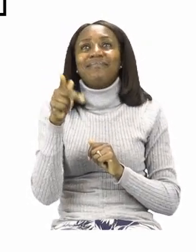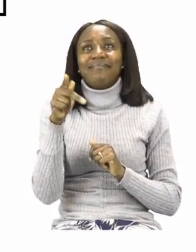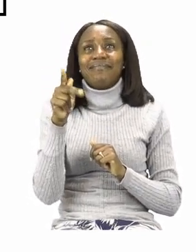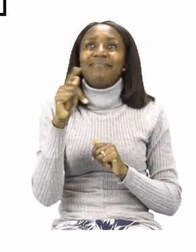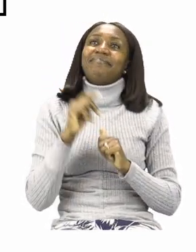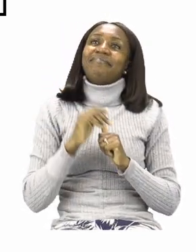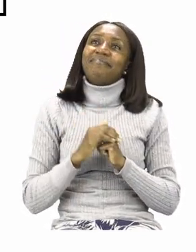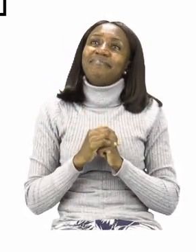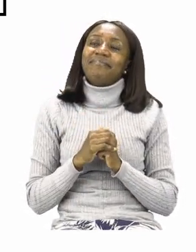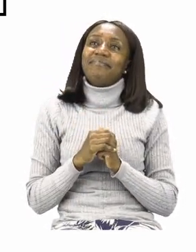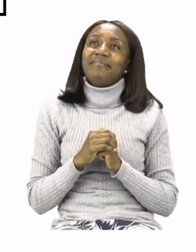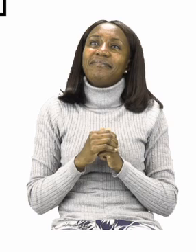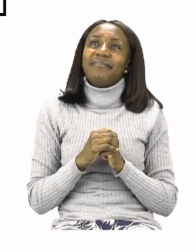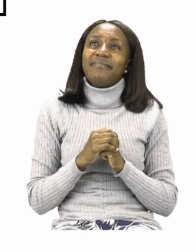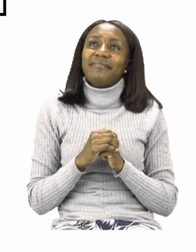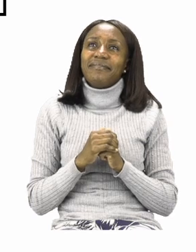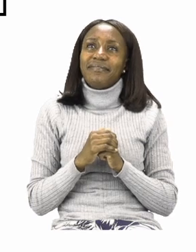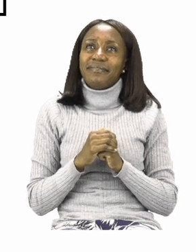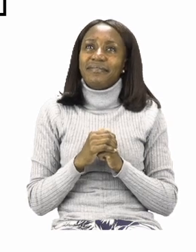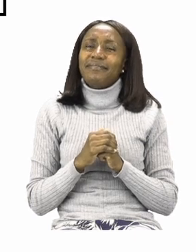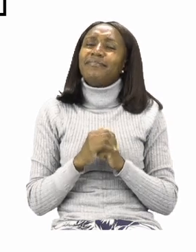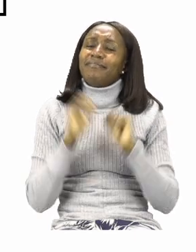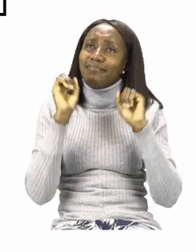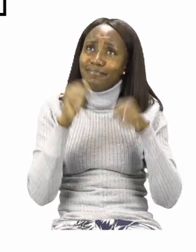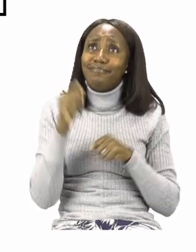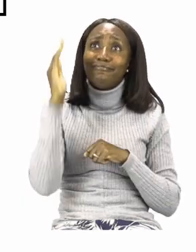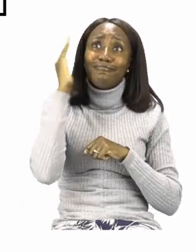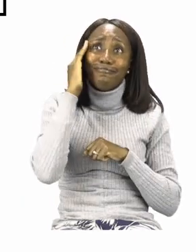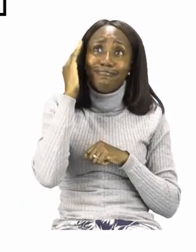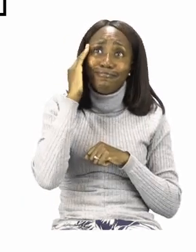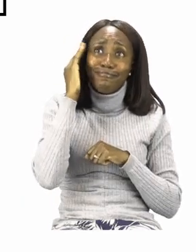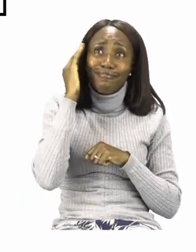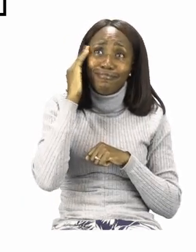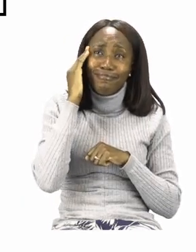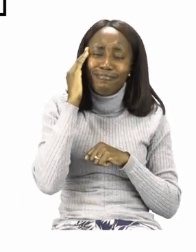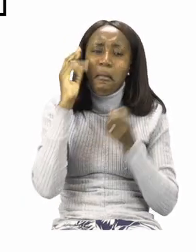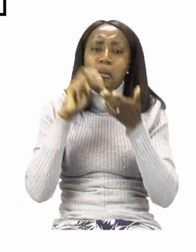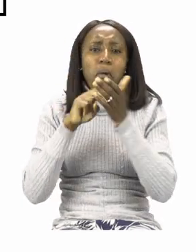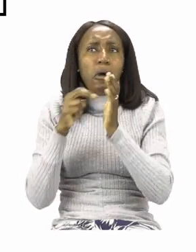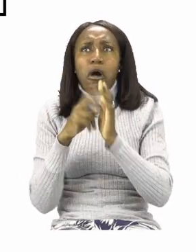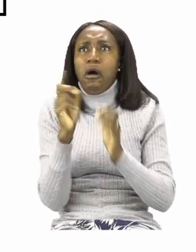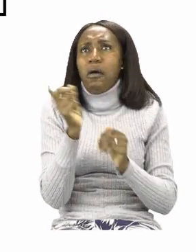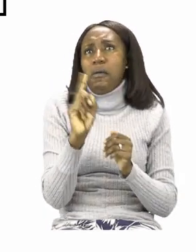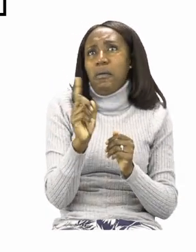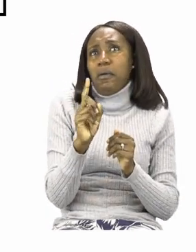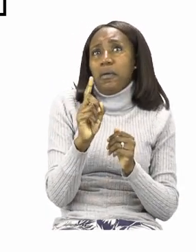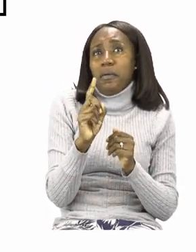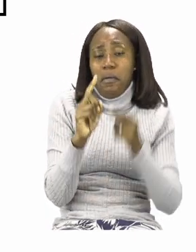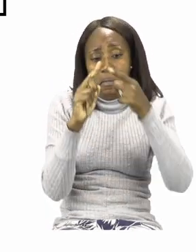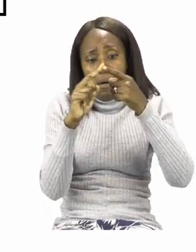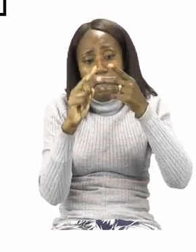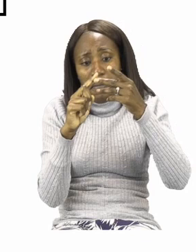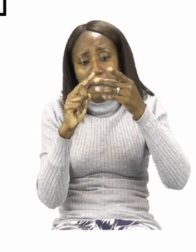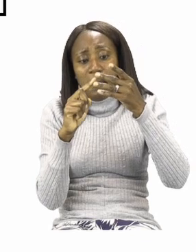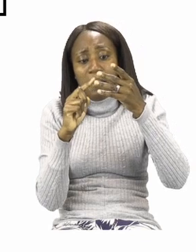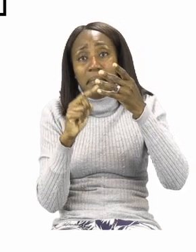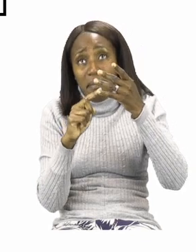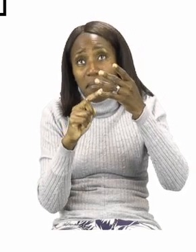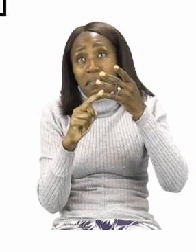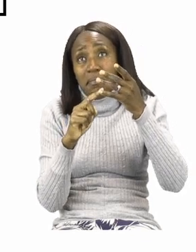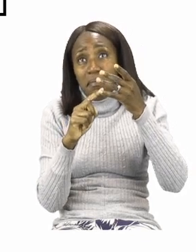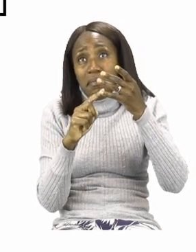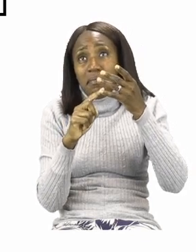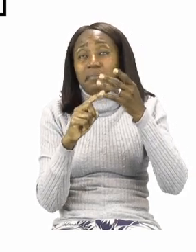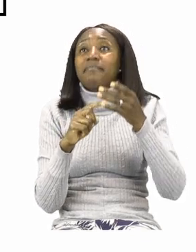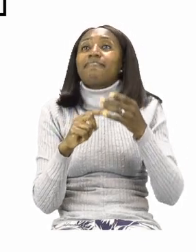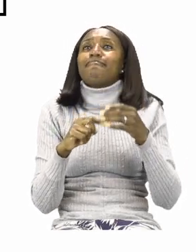vocabulary. You should also be able to know the meaning of these words. The vocabulary